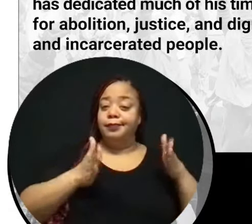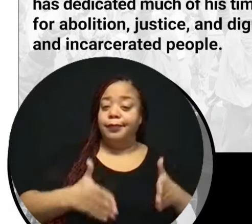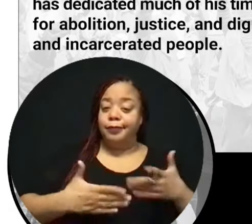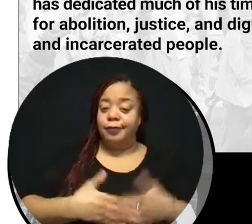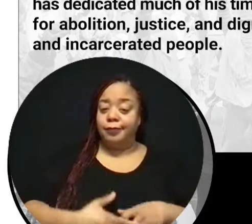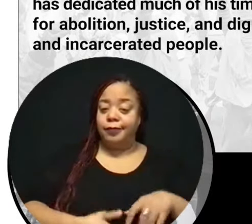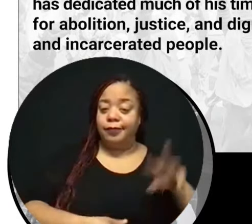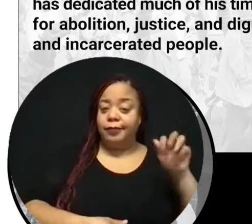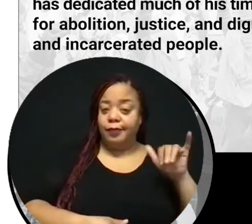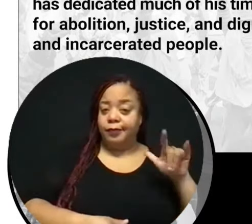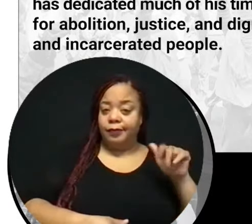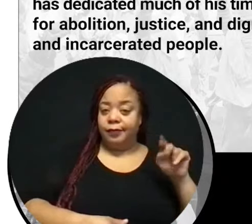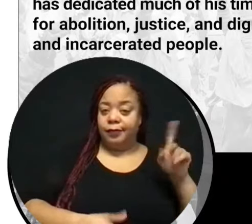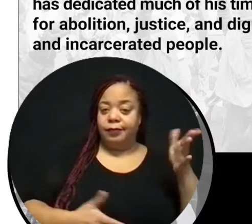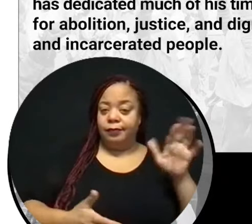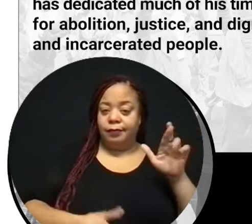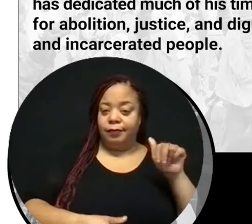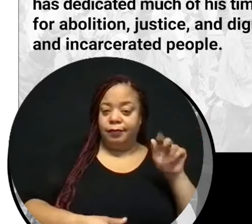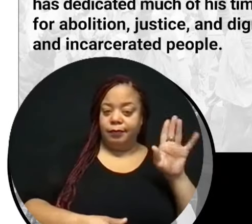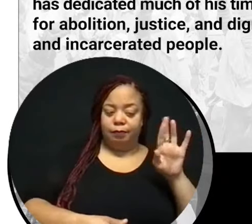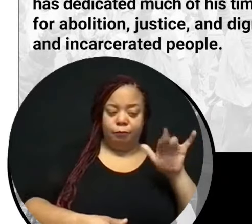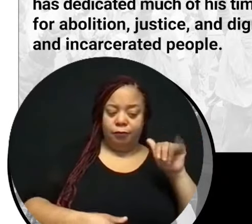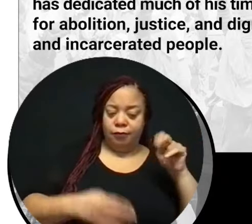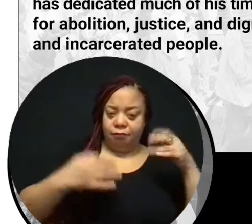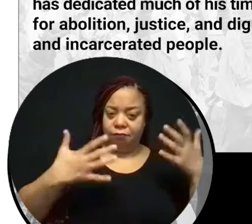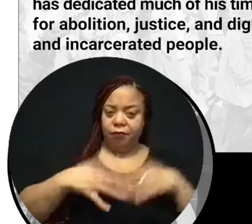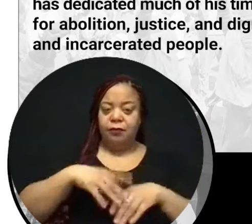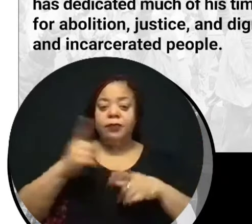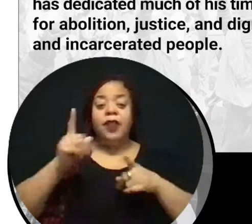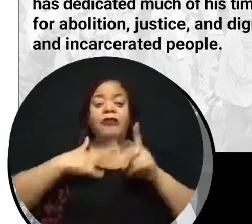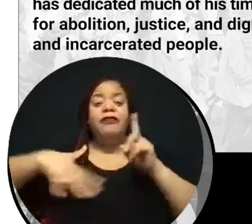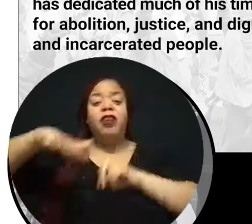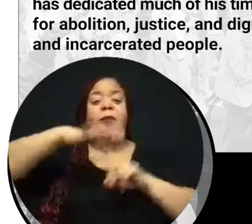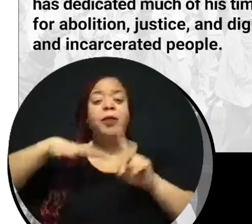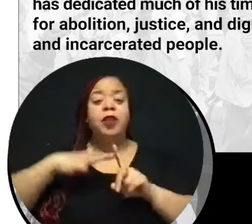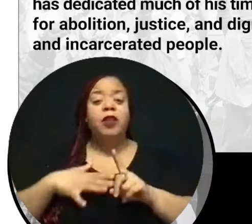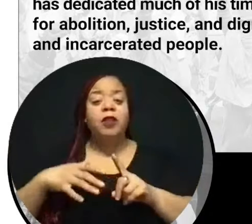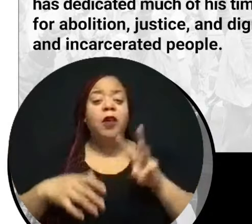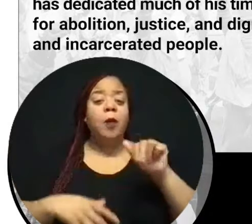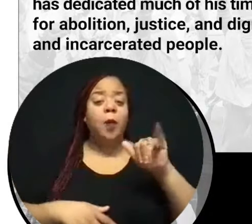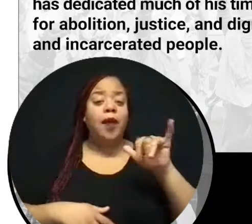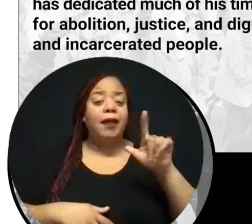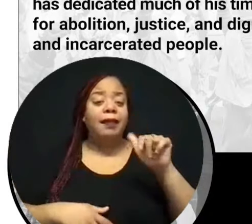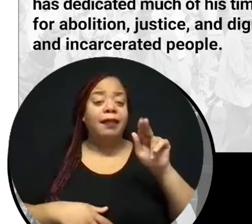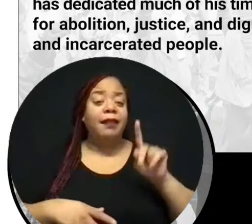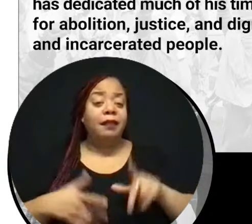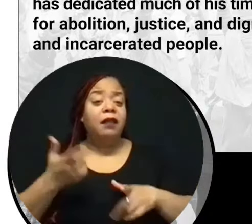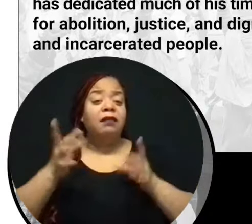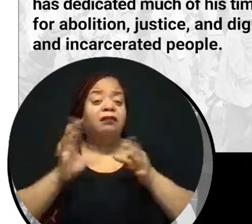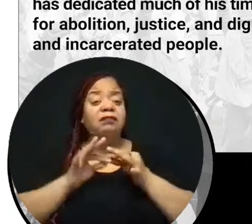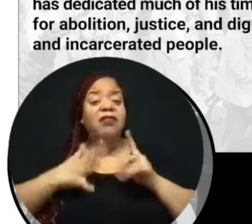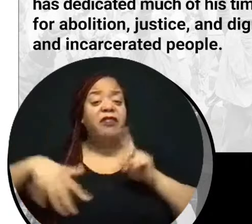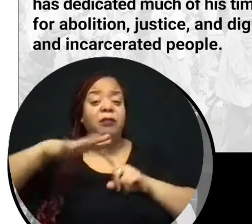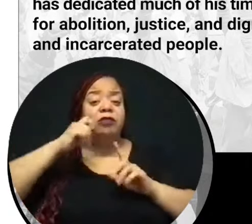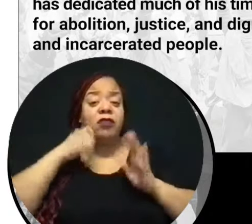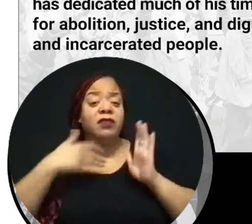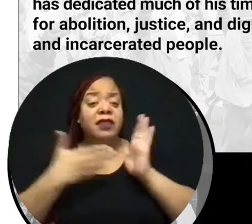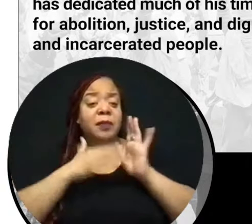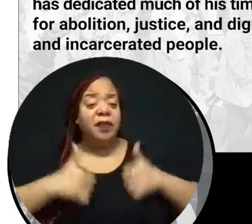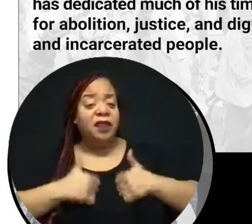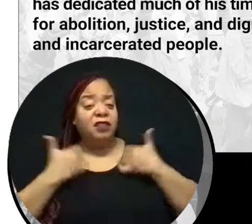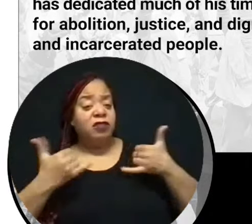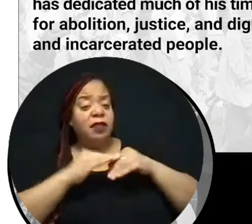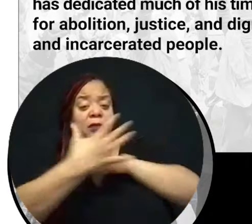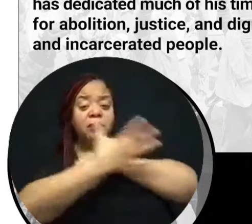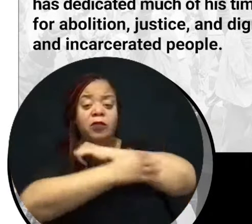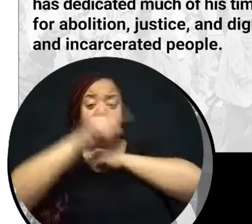white supremacist attitudes that has sought and still seeks to disenfranchise black people in order to maintain